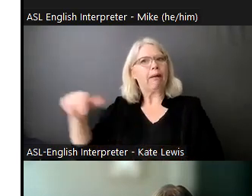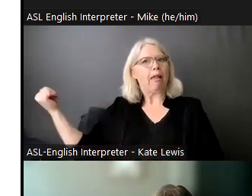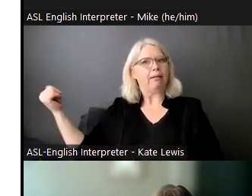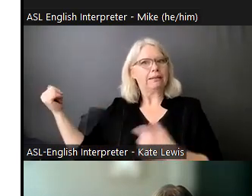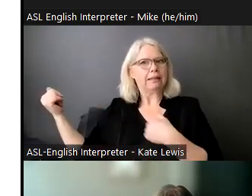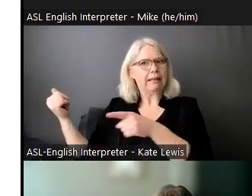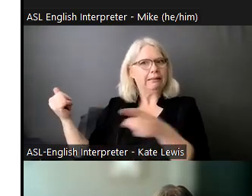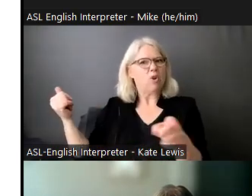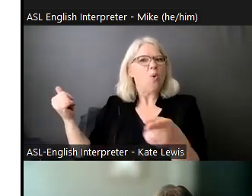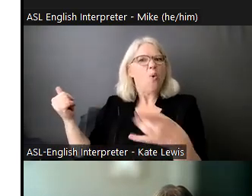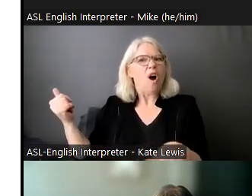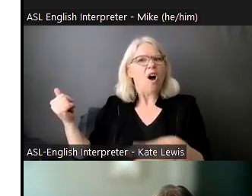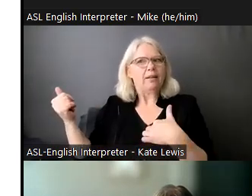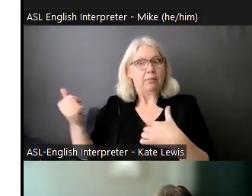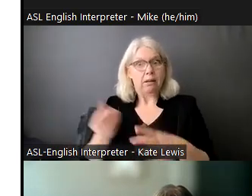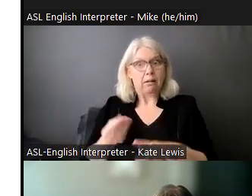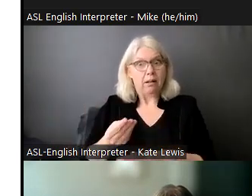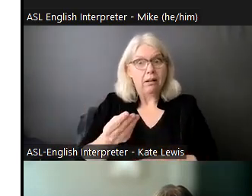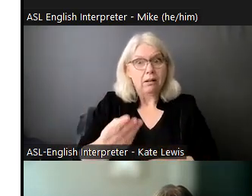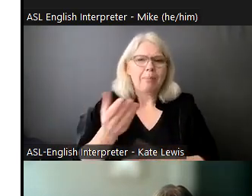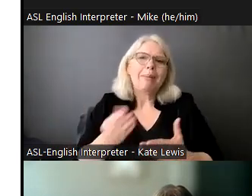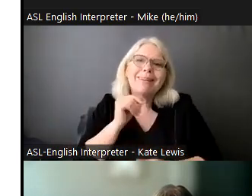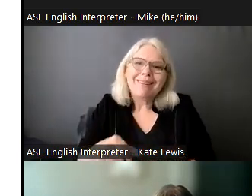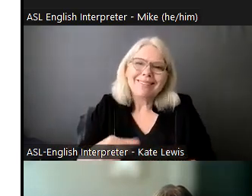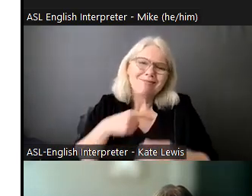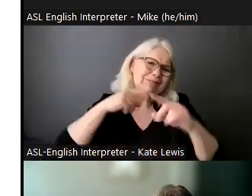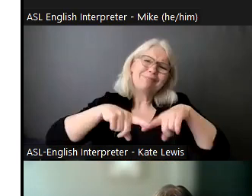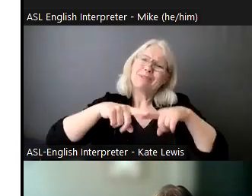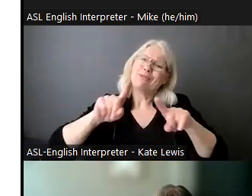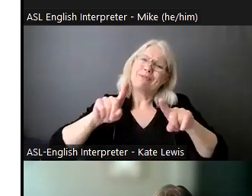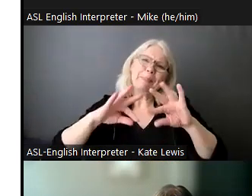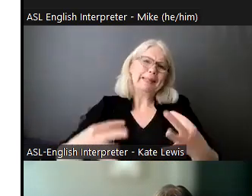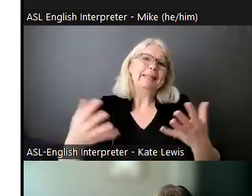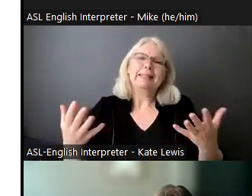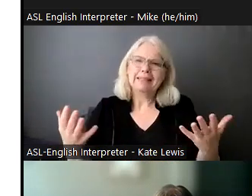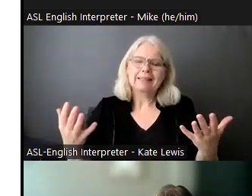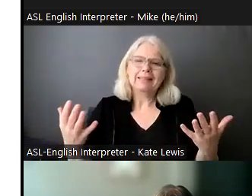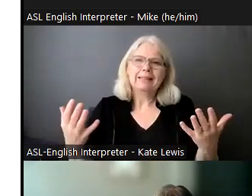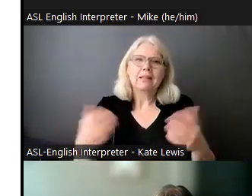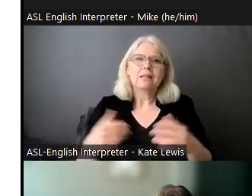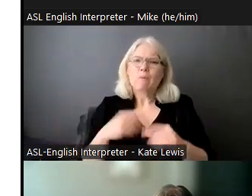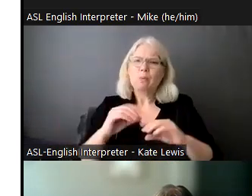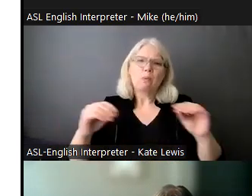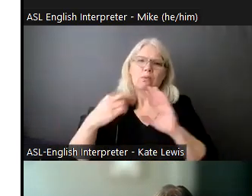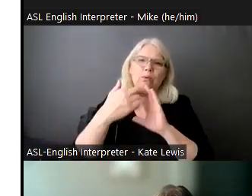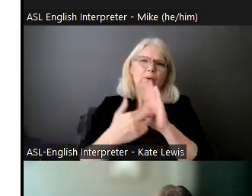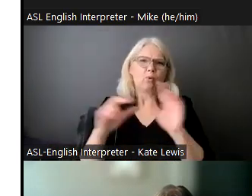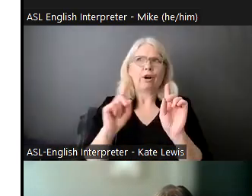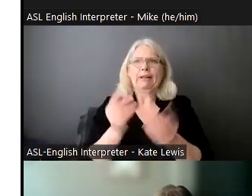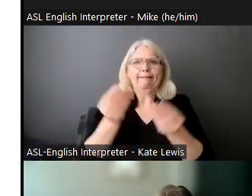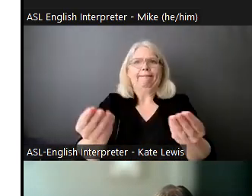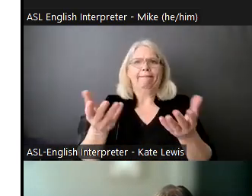and you don't have to give it to other people. It's going to depend on your circumstances. What you want to ensure is that when